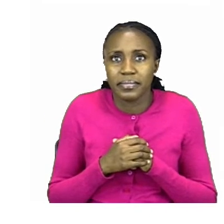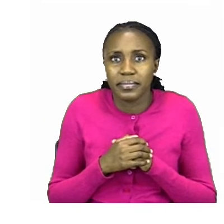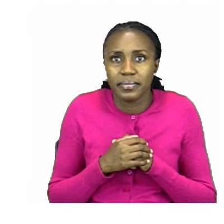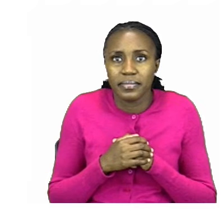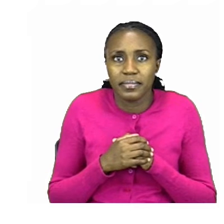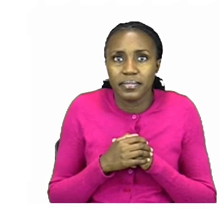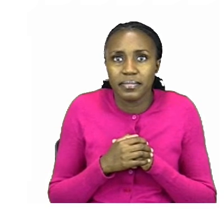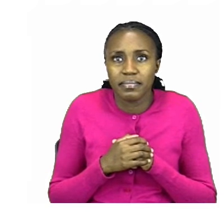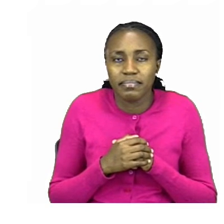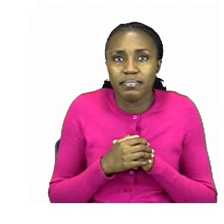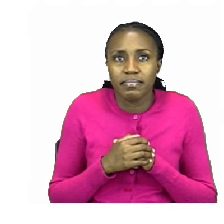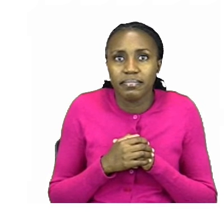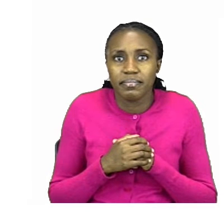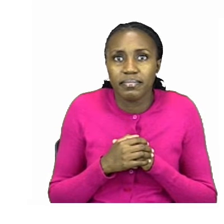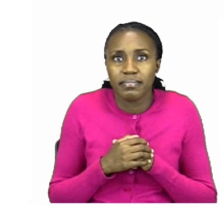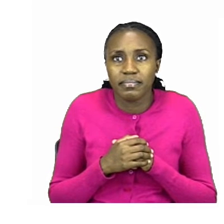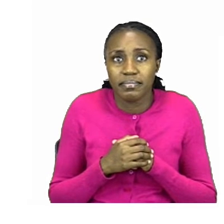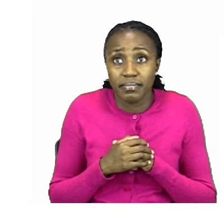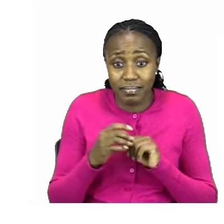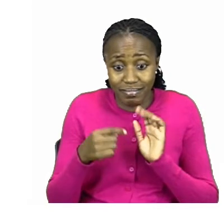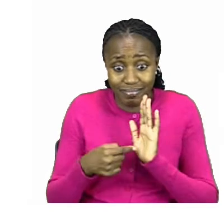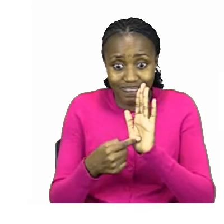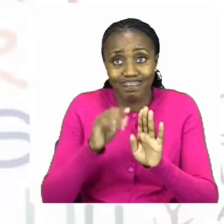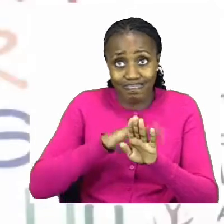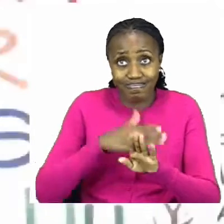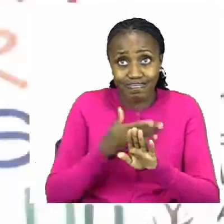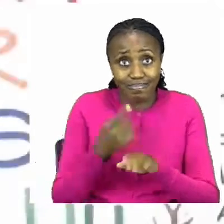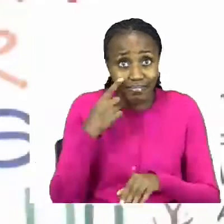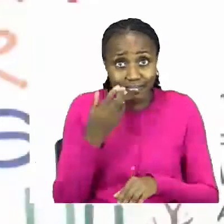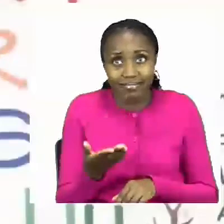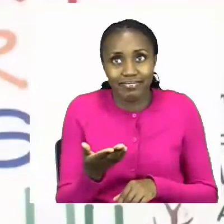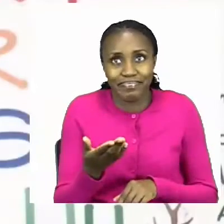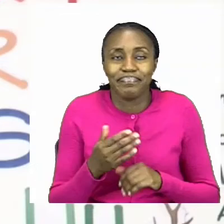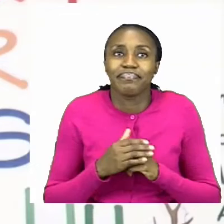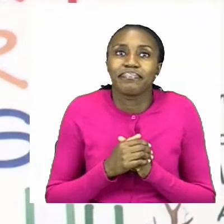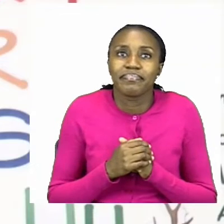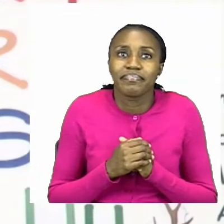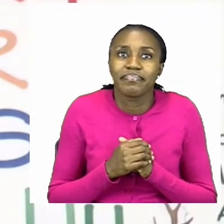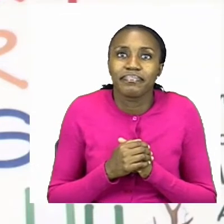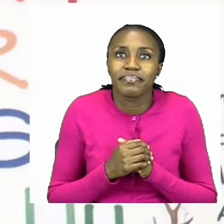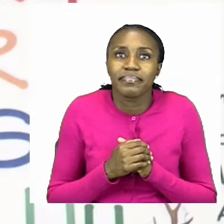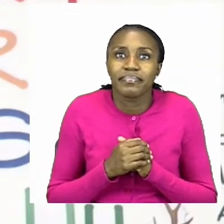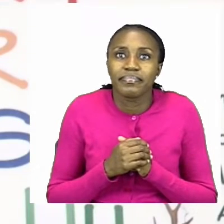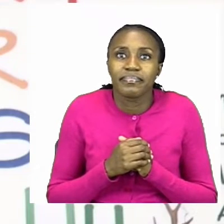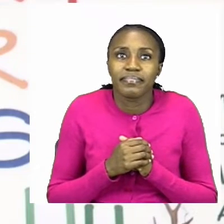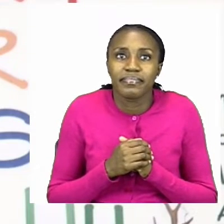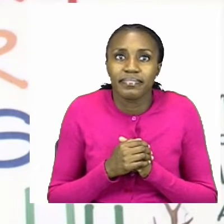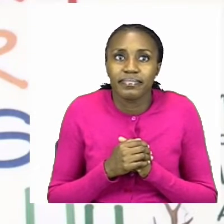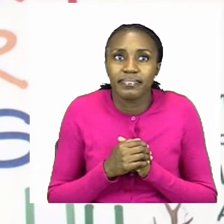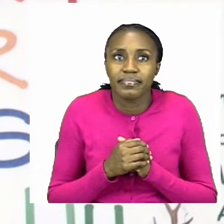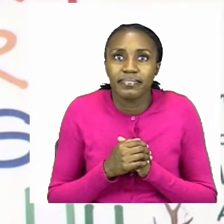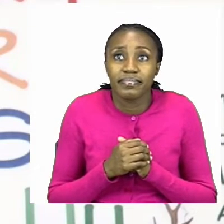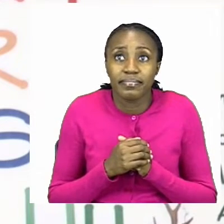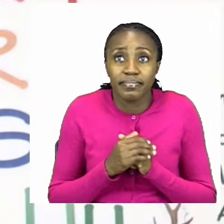number. Now on the board, I have a few examples that I want us to do together. Now remember everyone,